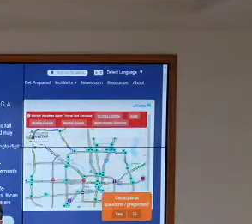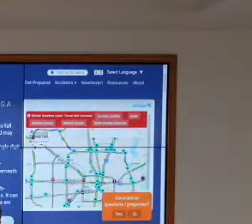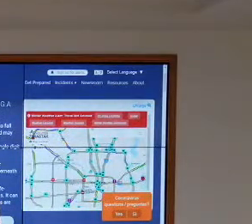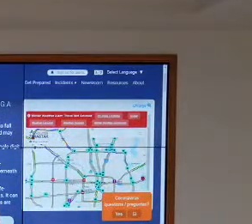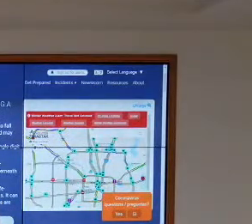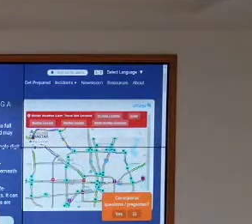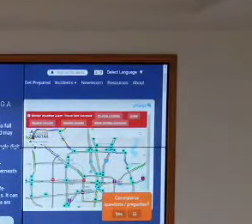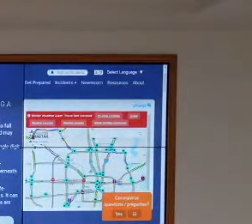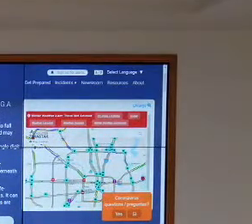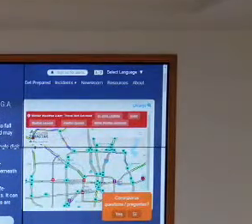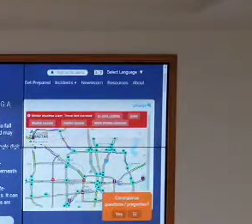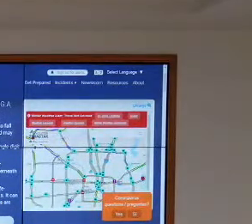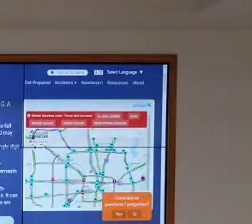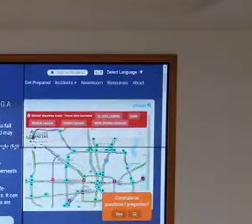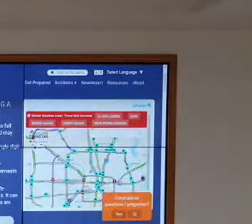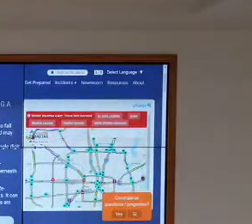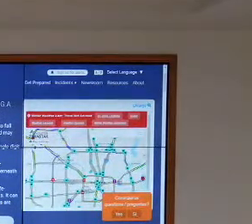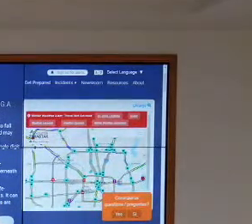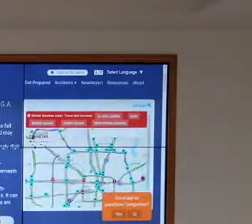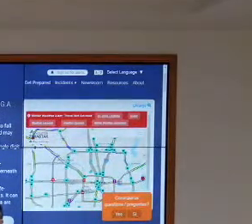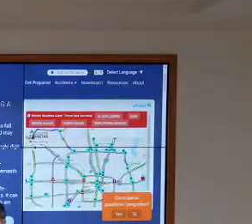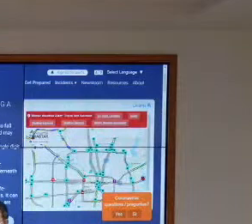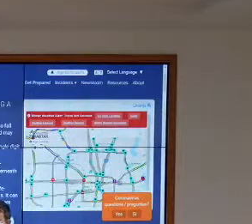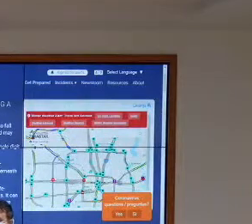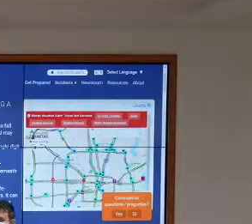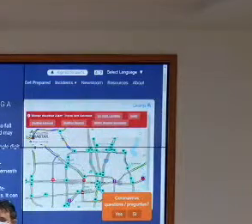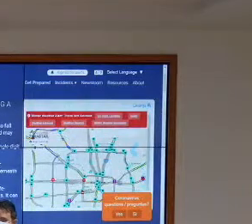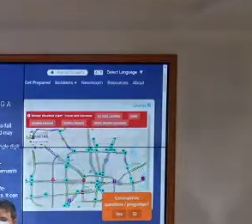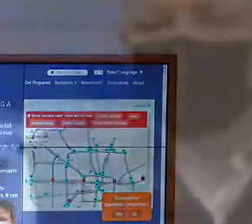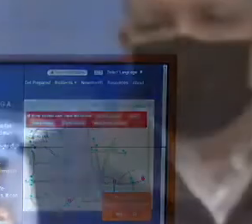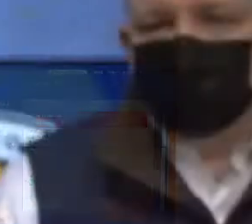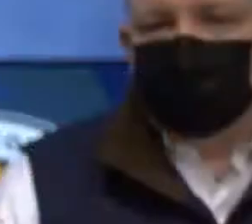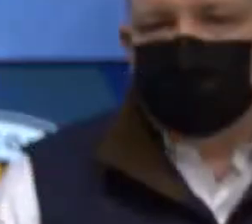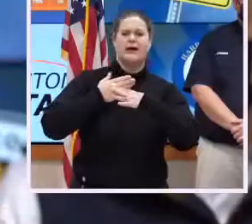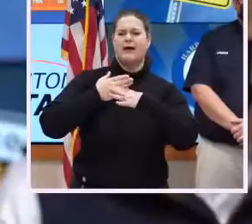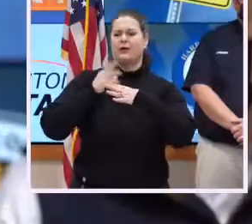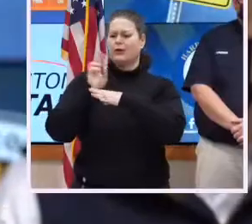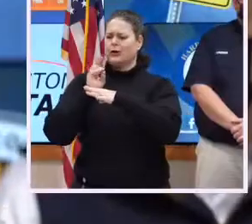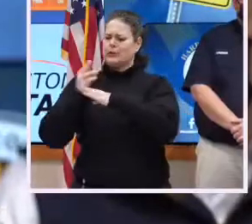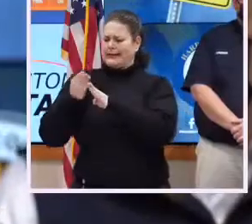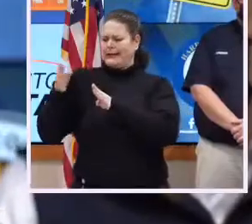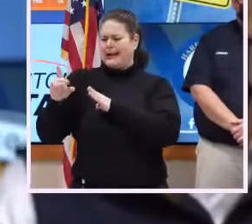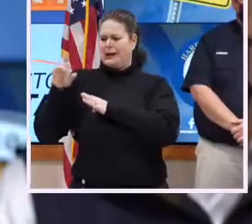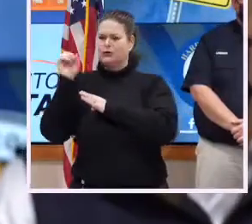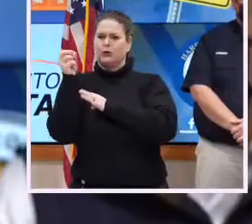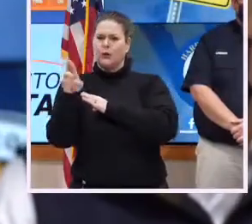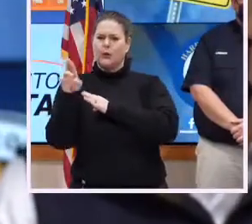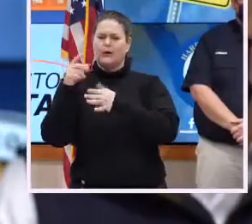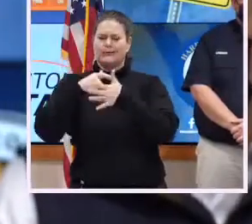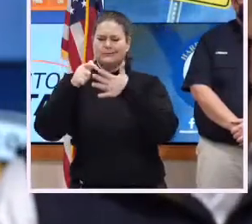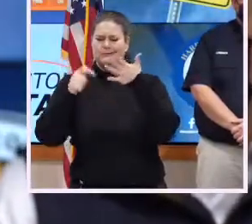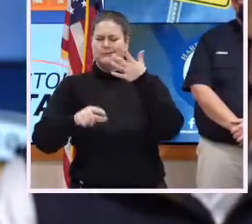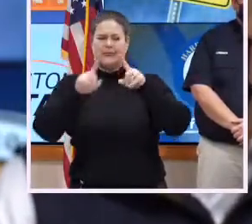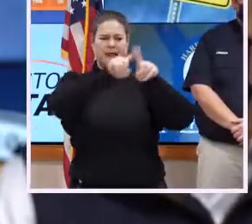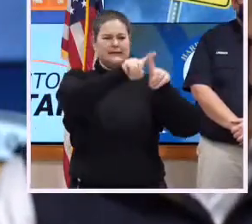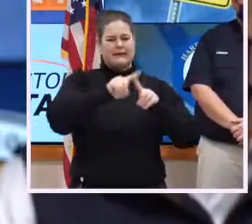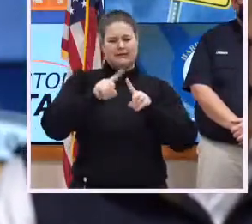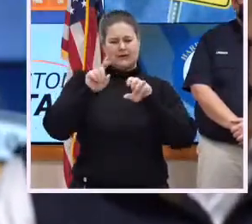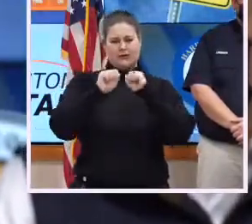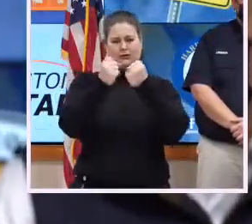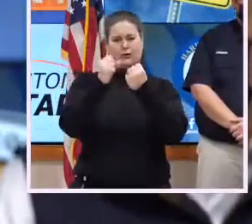can retweet, take your Facebook and reshare, use Nextdoor. We have to get the message out. People are